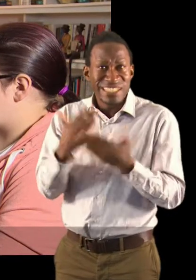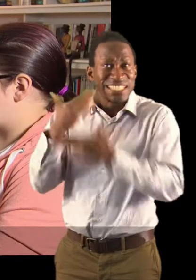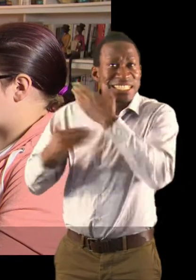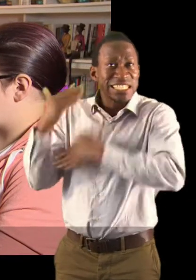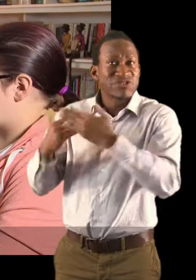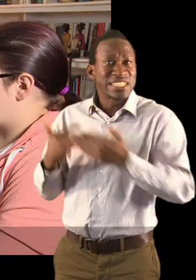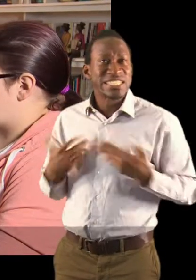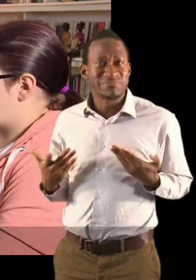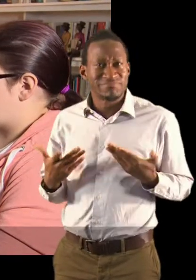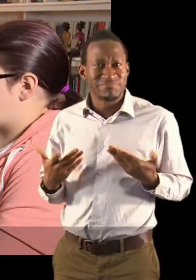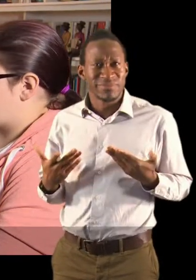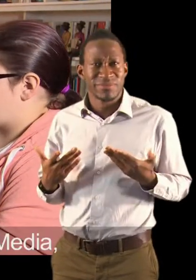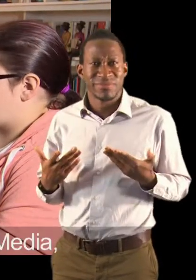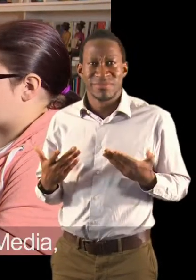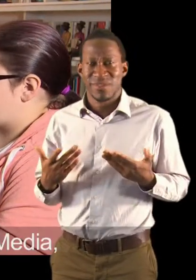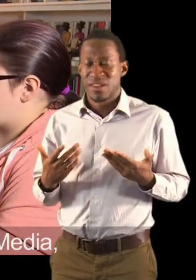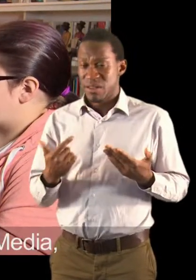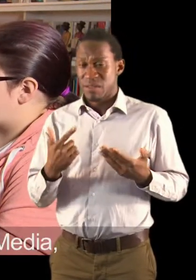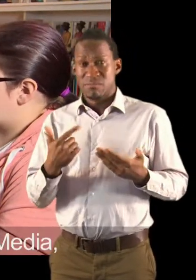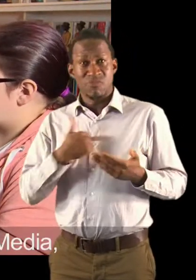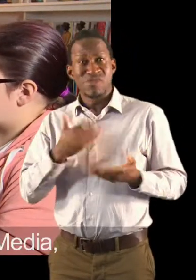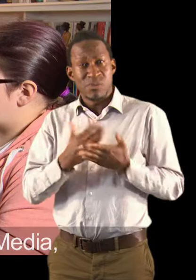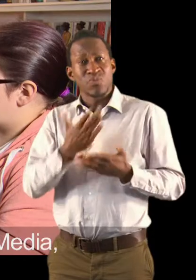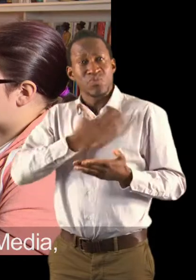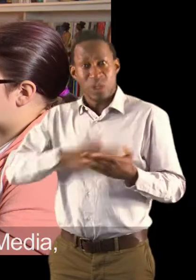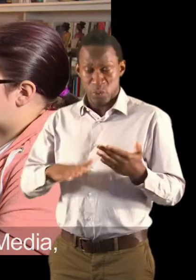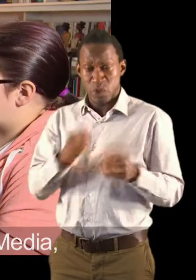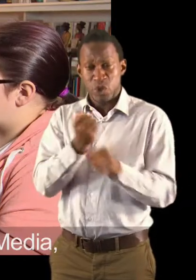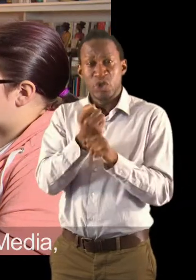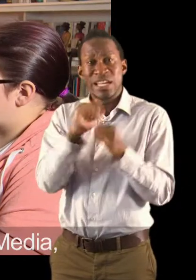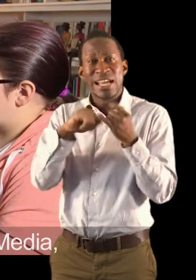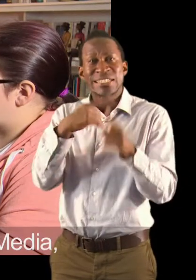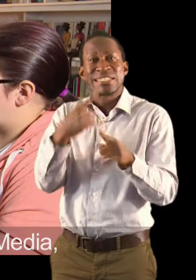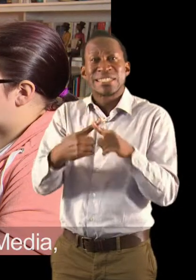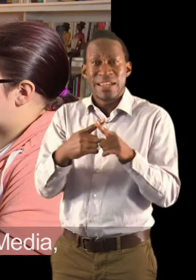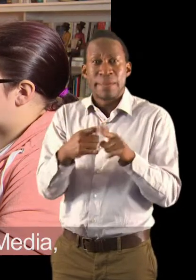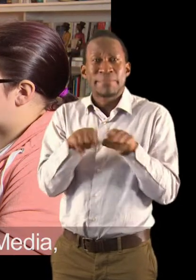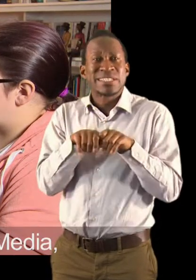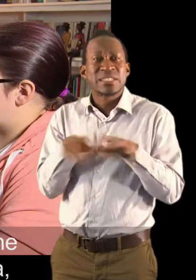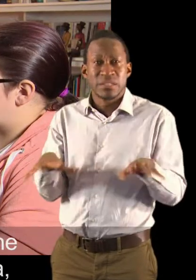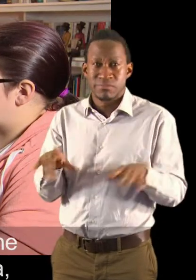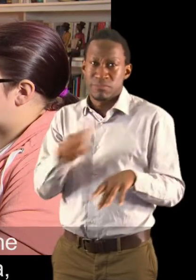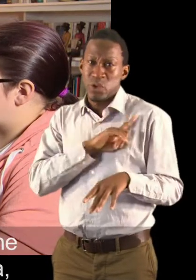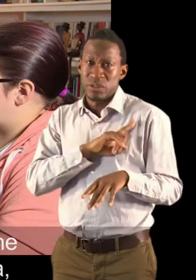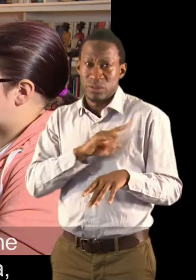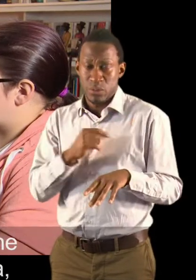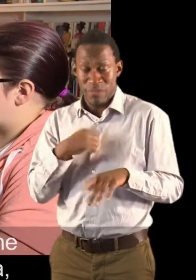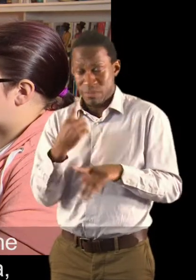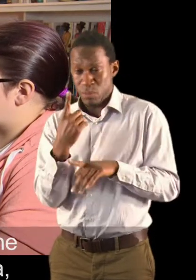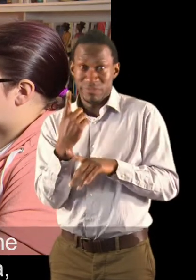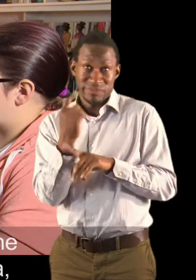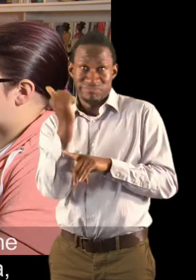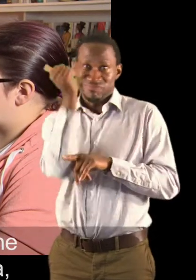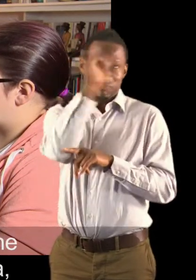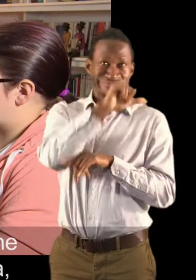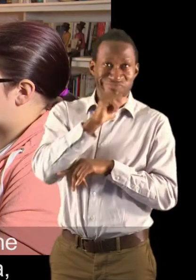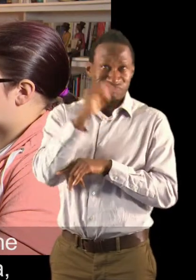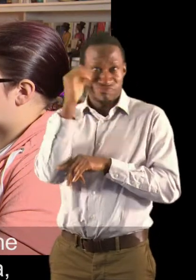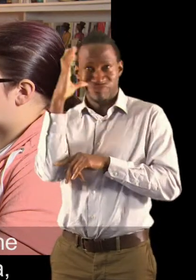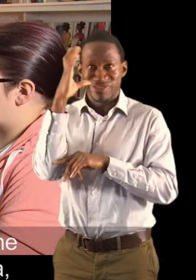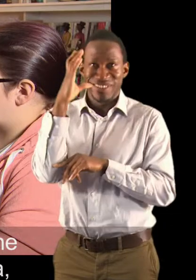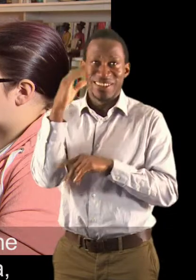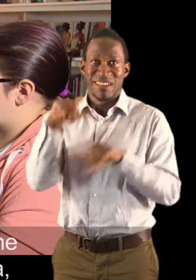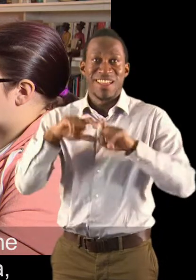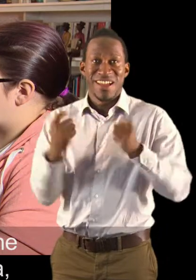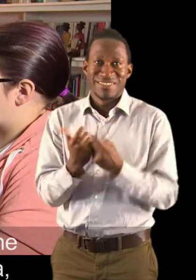about history. I really wanted to do GCSE media, because I was one of the best in